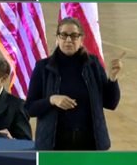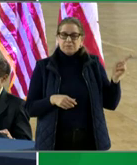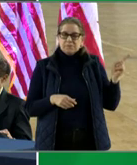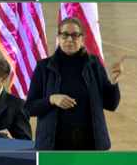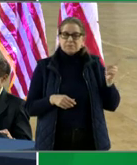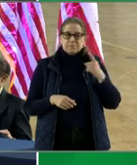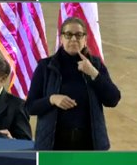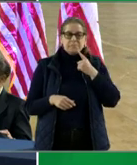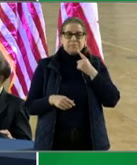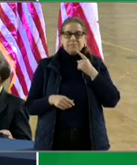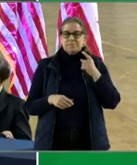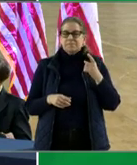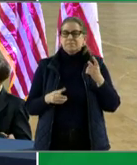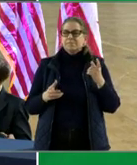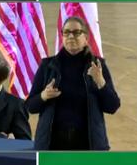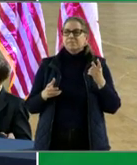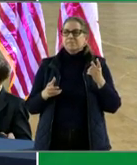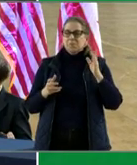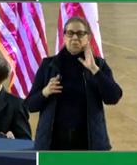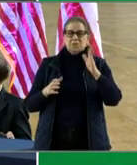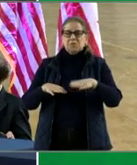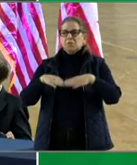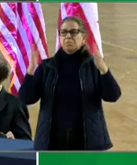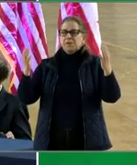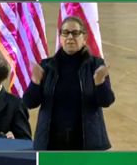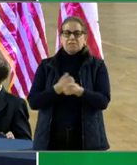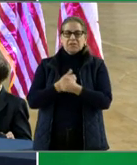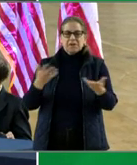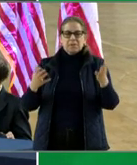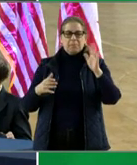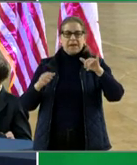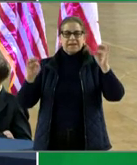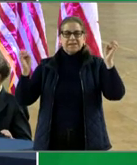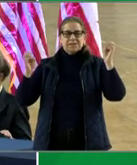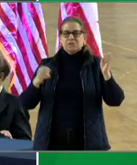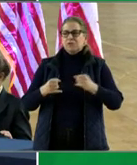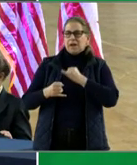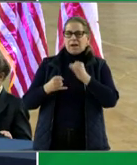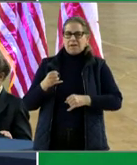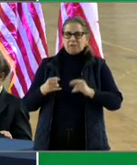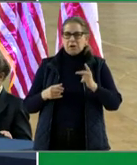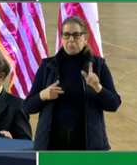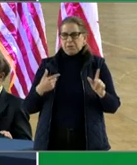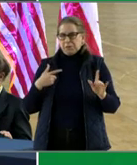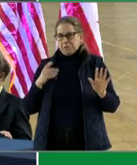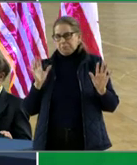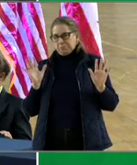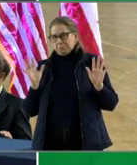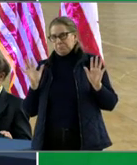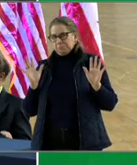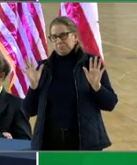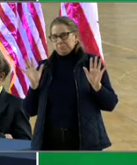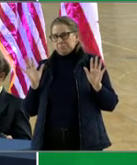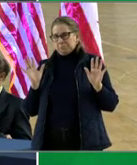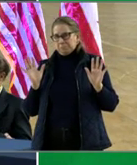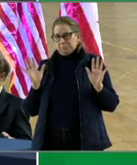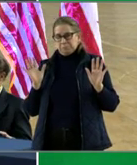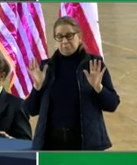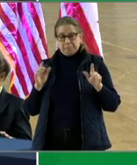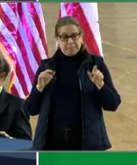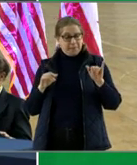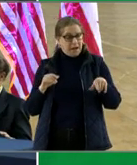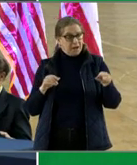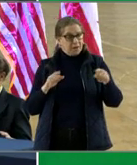and then later we could open up by the end of April. So the CHIME model that's in front of you, we